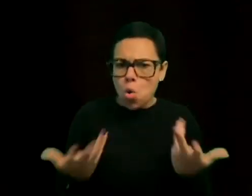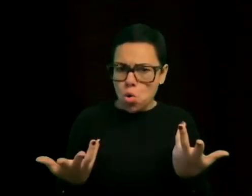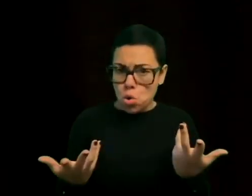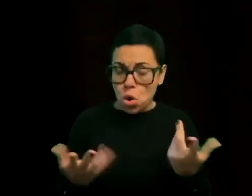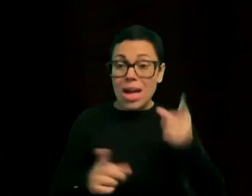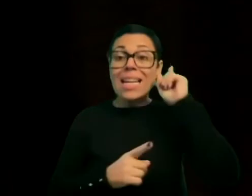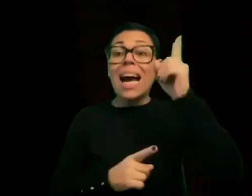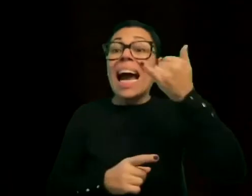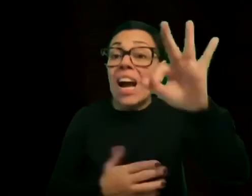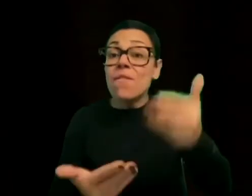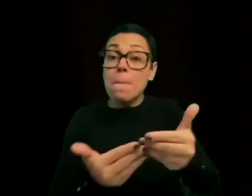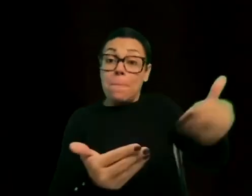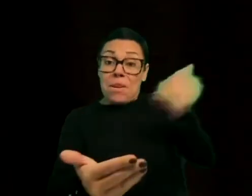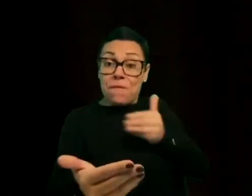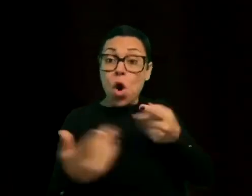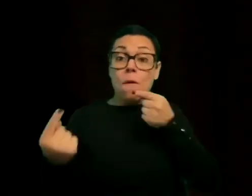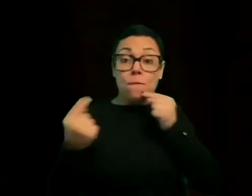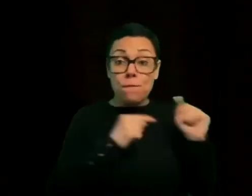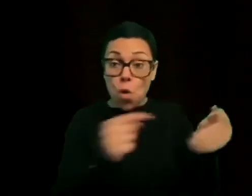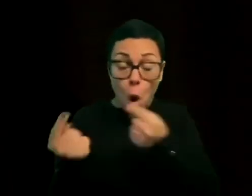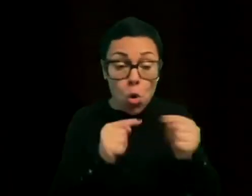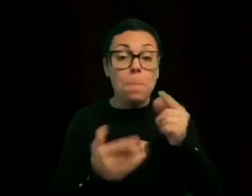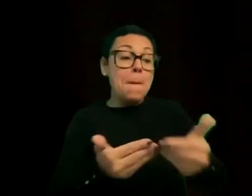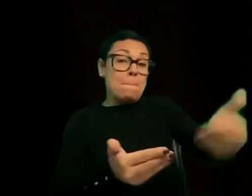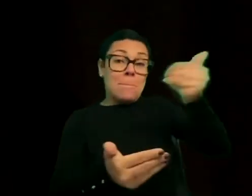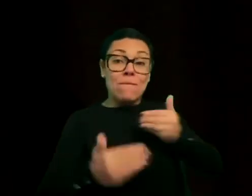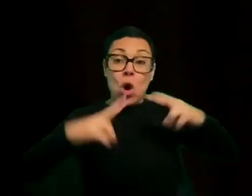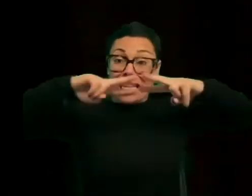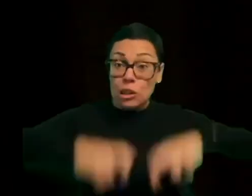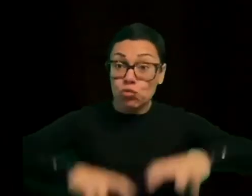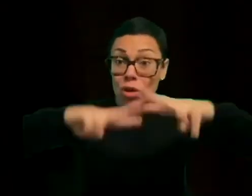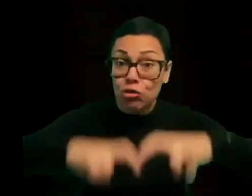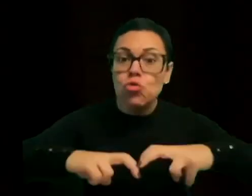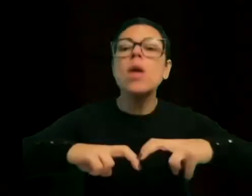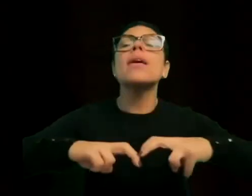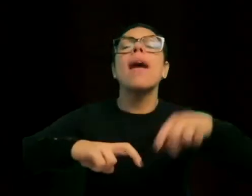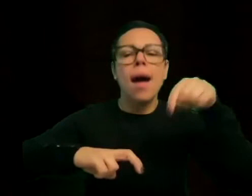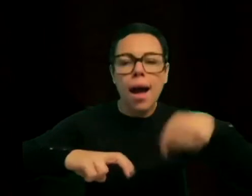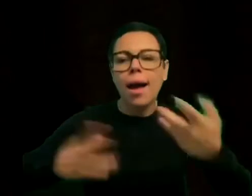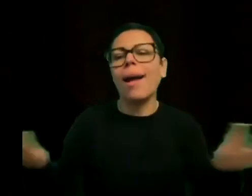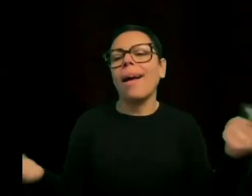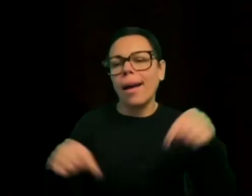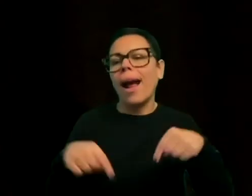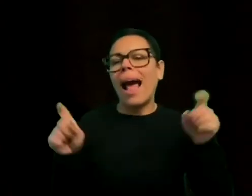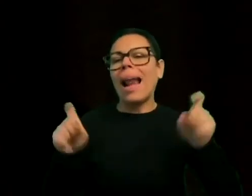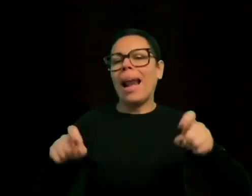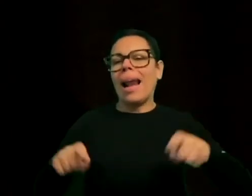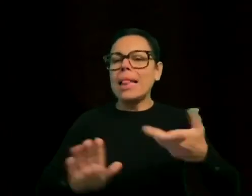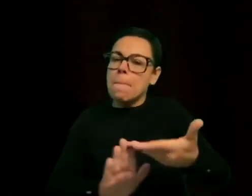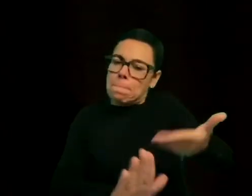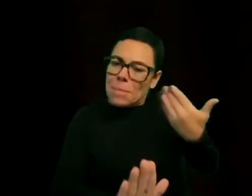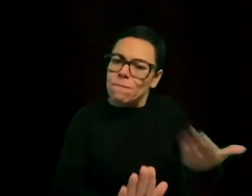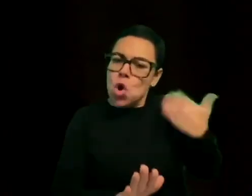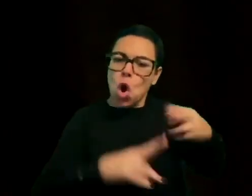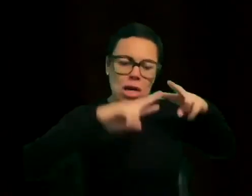are informed, they have found that they have better knowledge of they